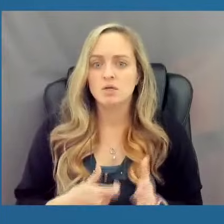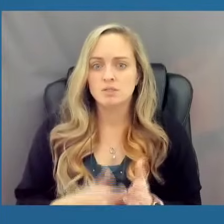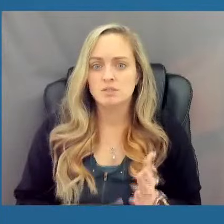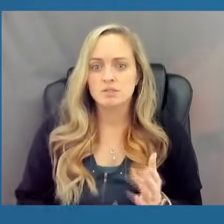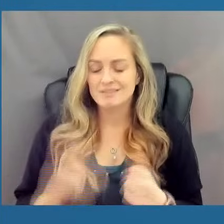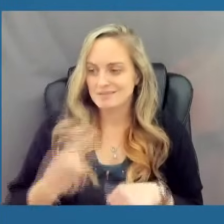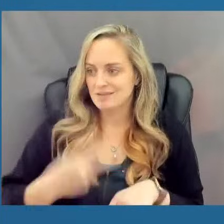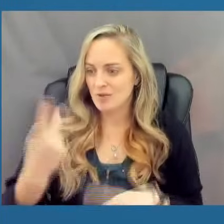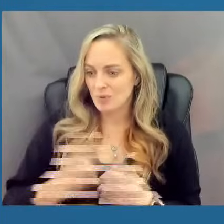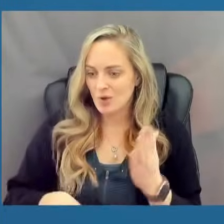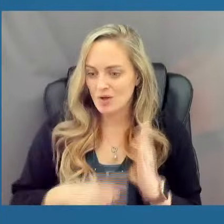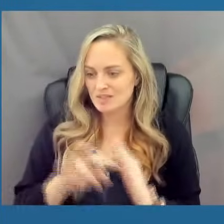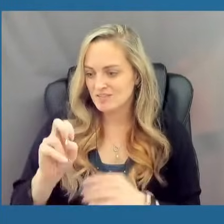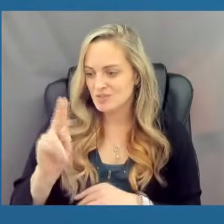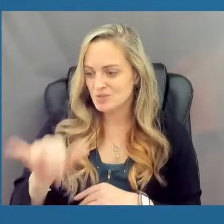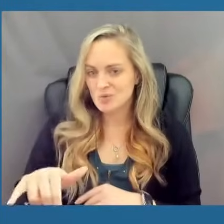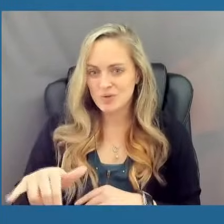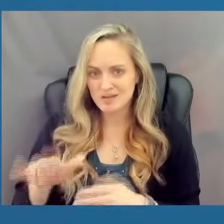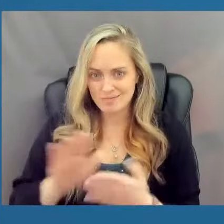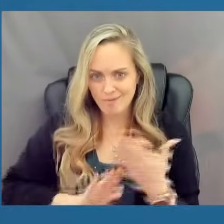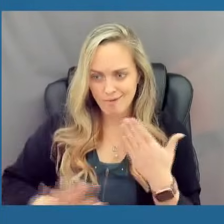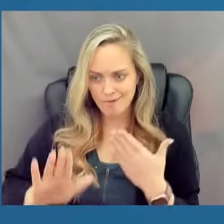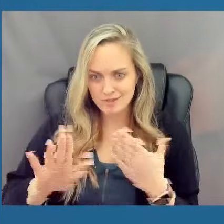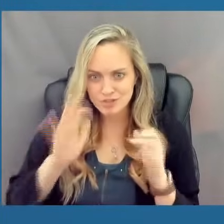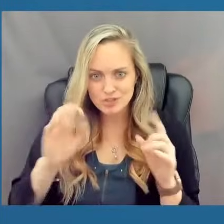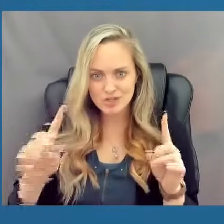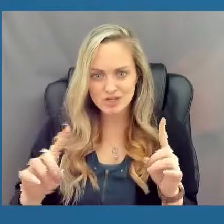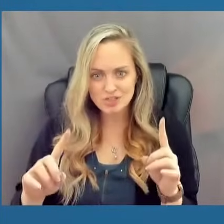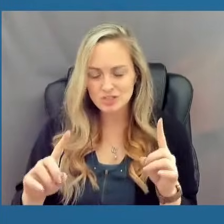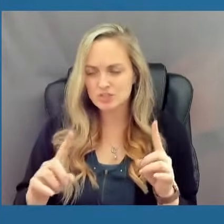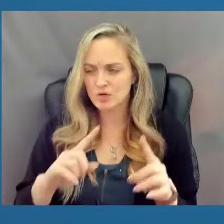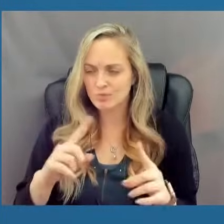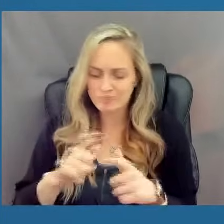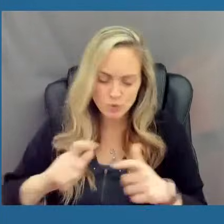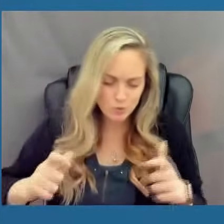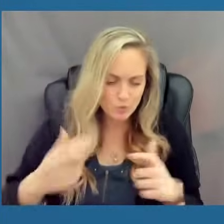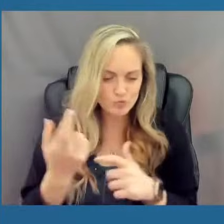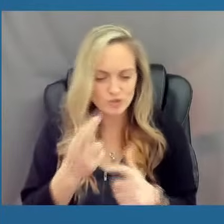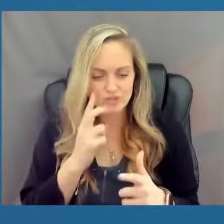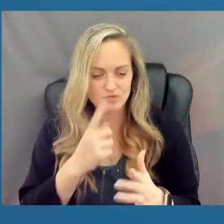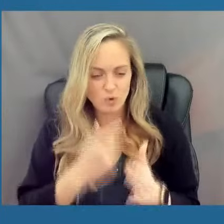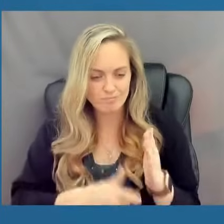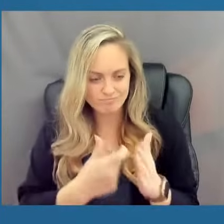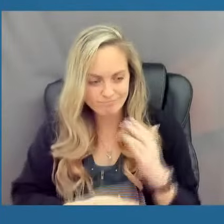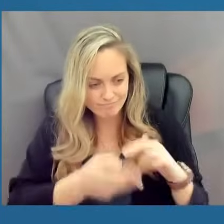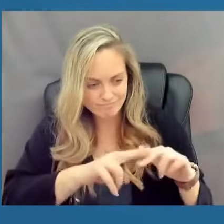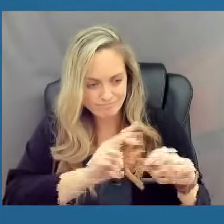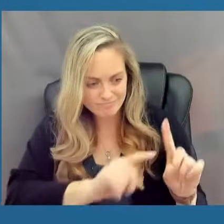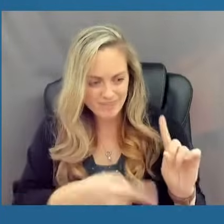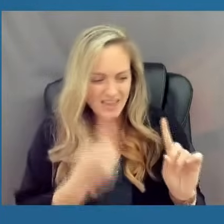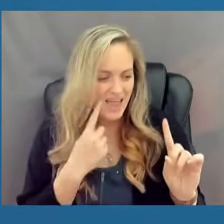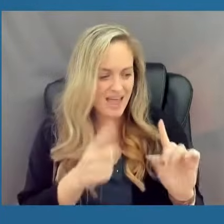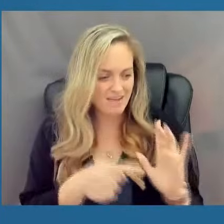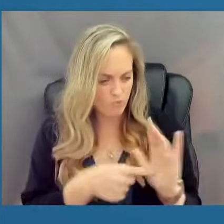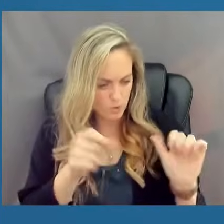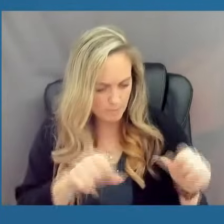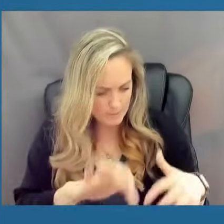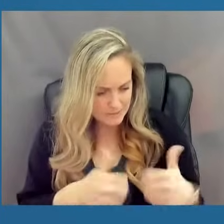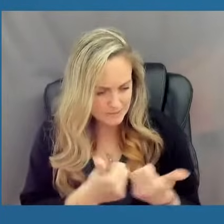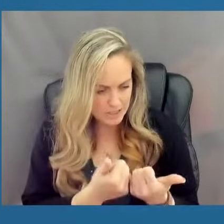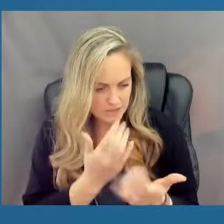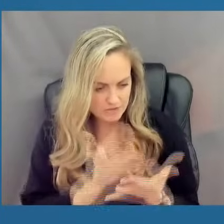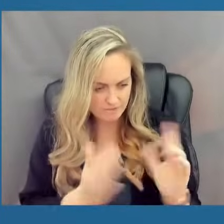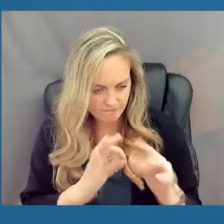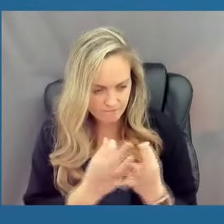cost of a SUNY tuition. So it's just a huge driver of expense and creates the affordability challenge for so many of our families. So